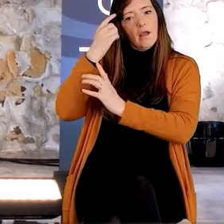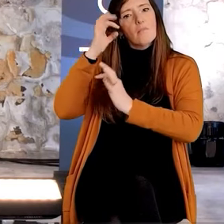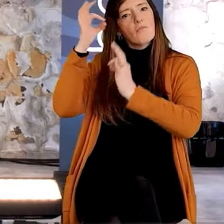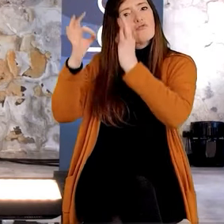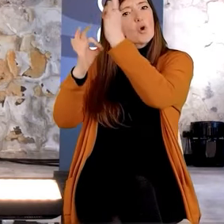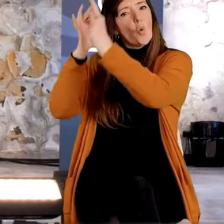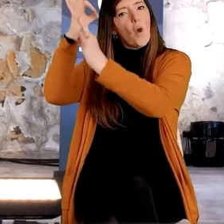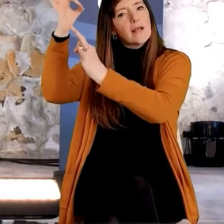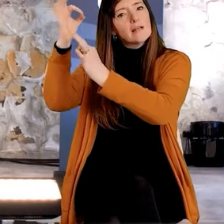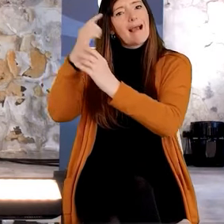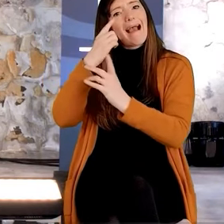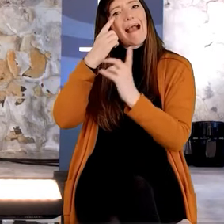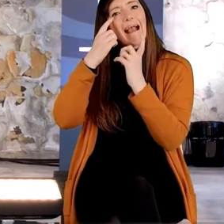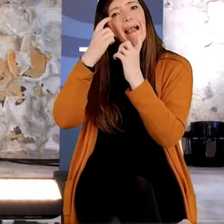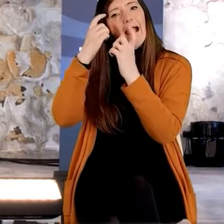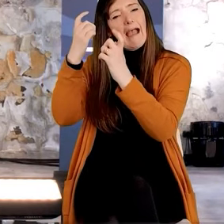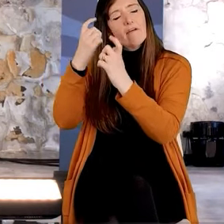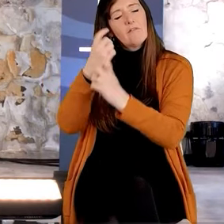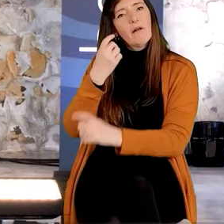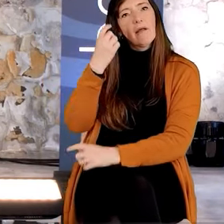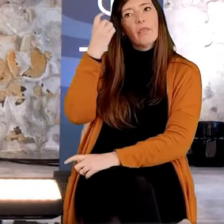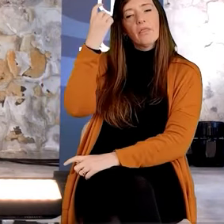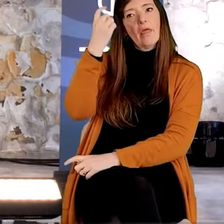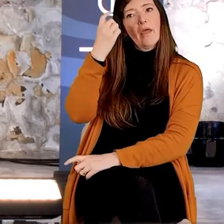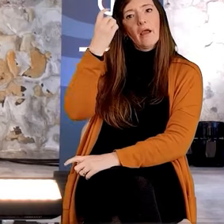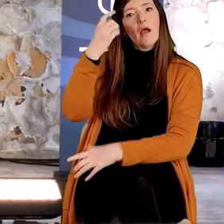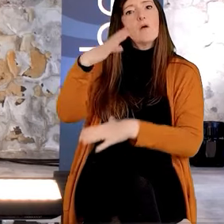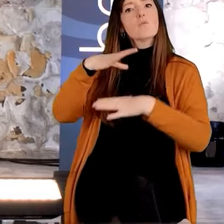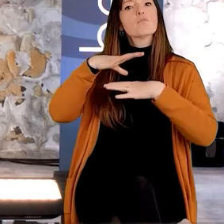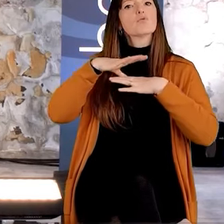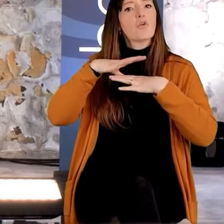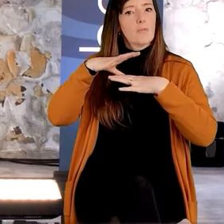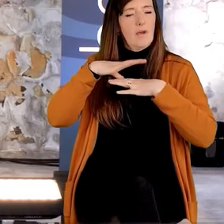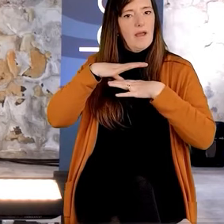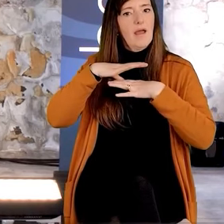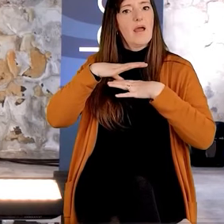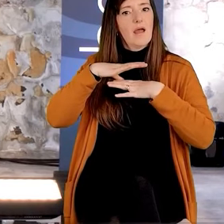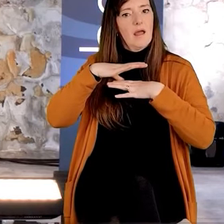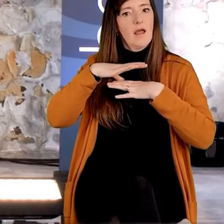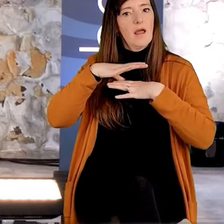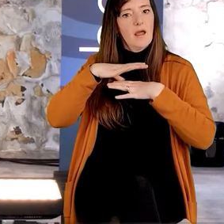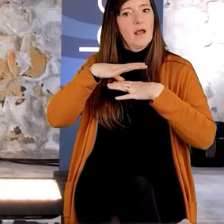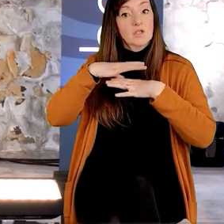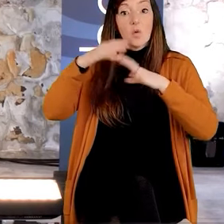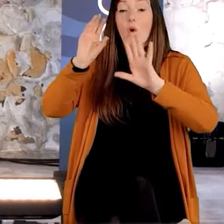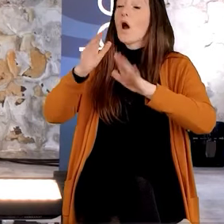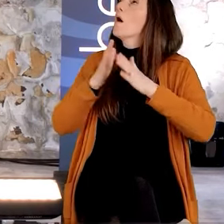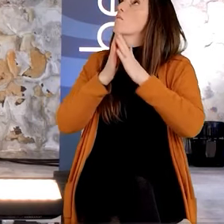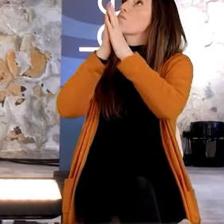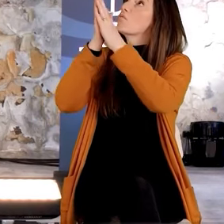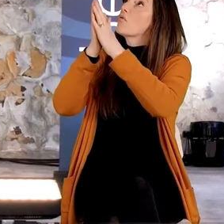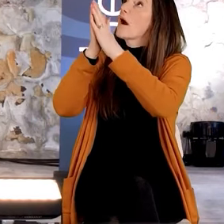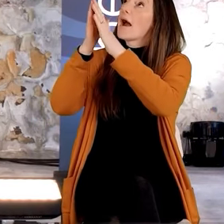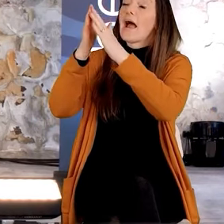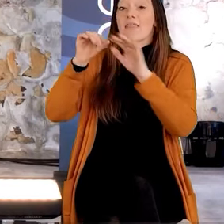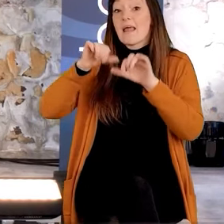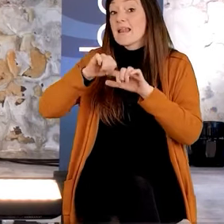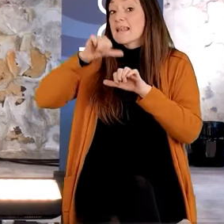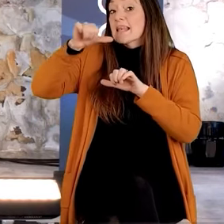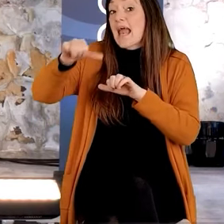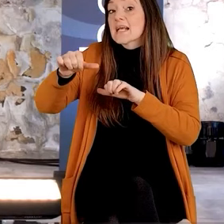carefully. And it's a lovely picture. And I'm going to lay them before you and prepare them and so on. And then I'm going to